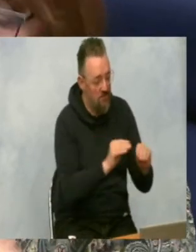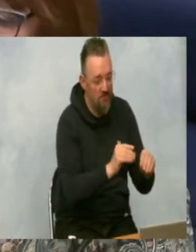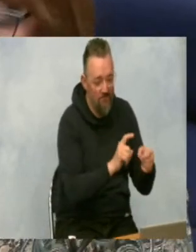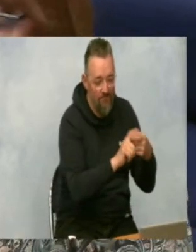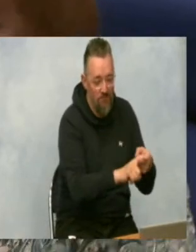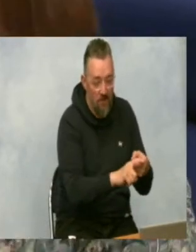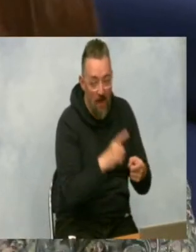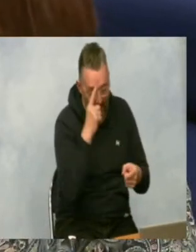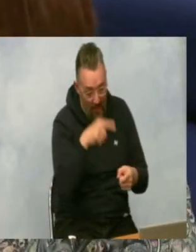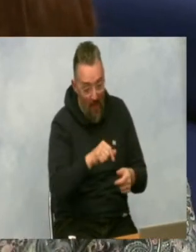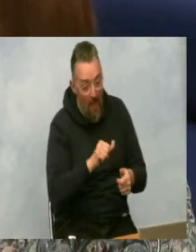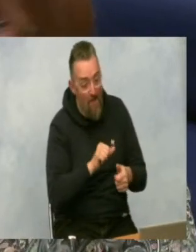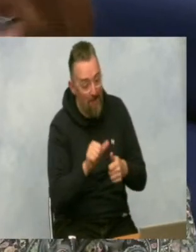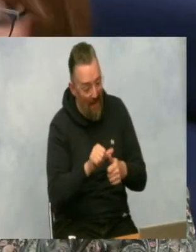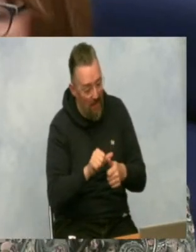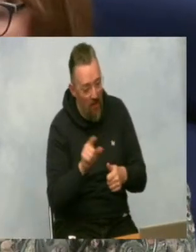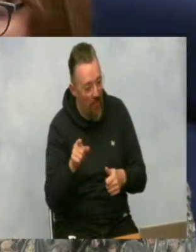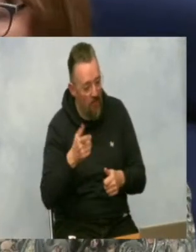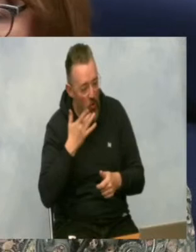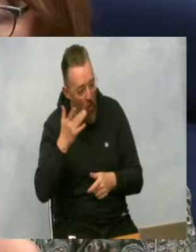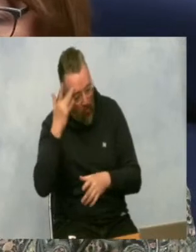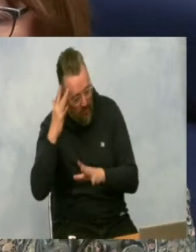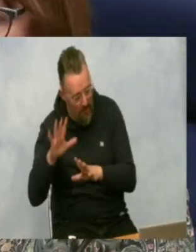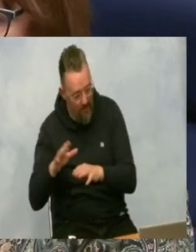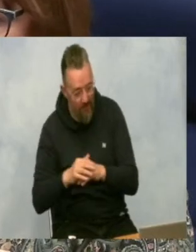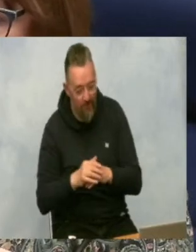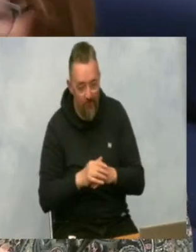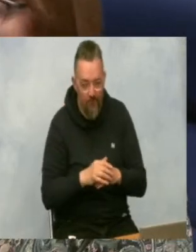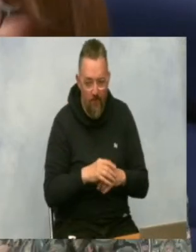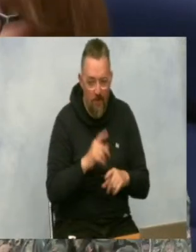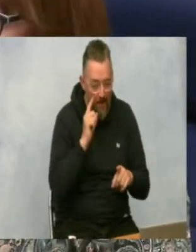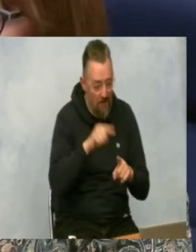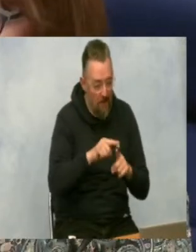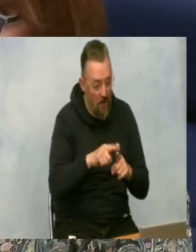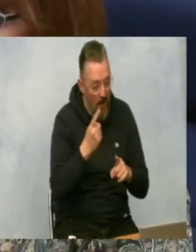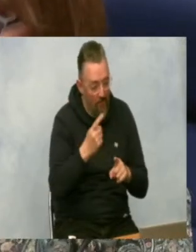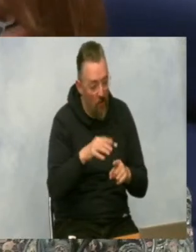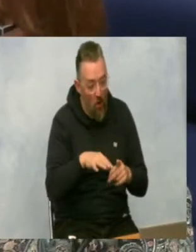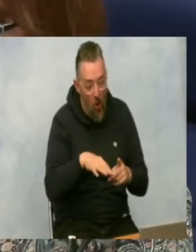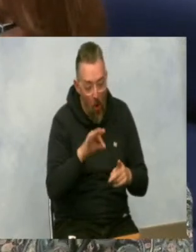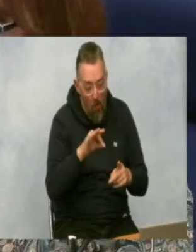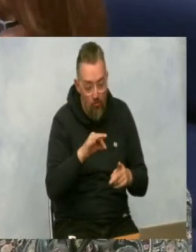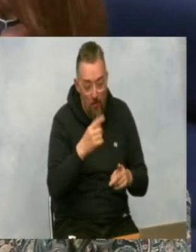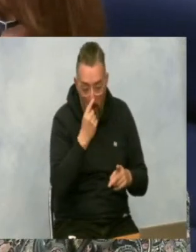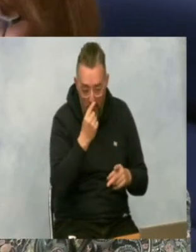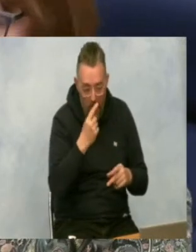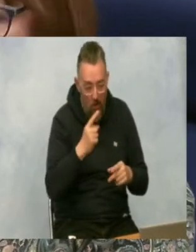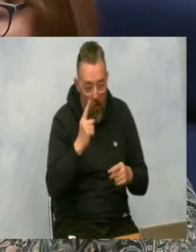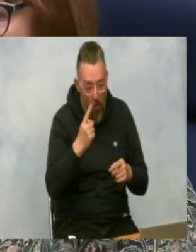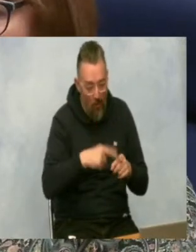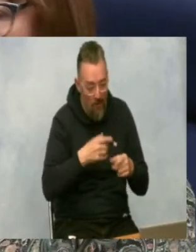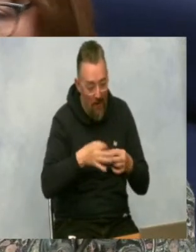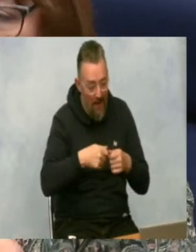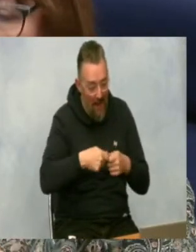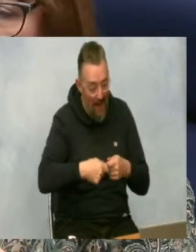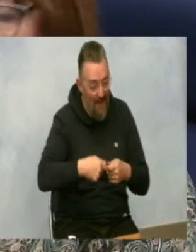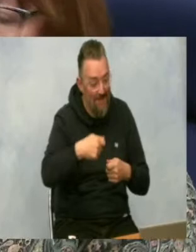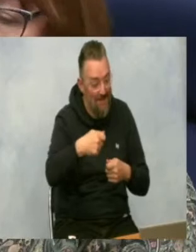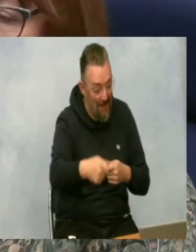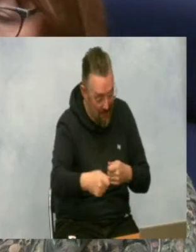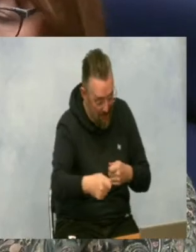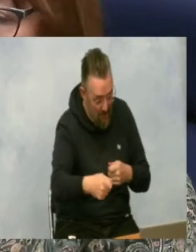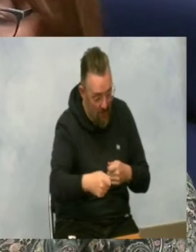still think that's better than hotels. I see that there's an option to extend for another year as well, which